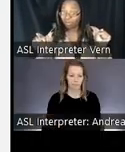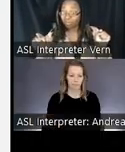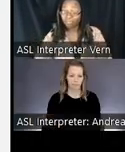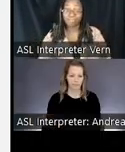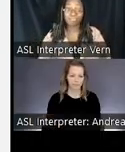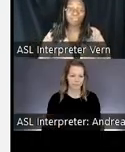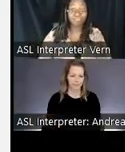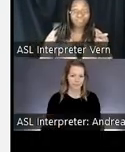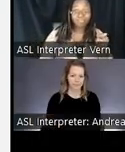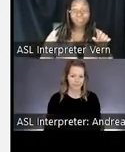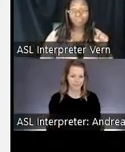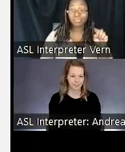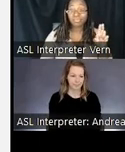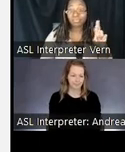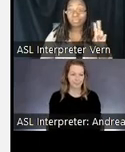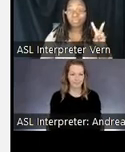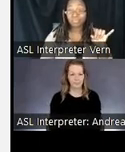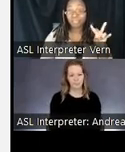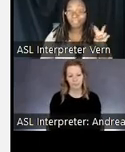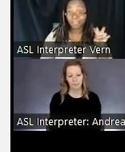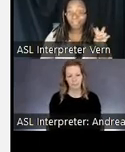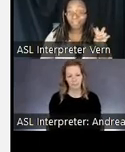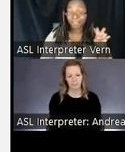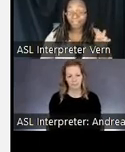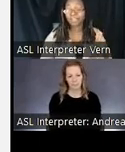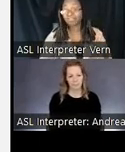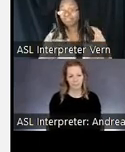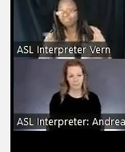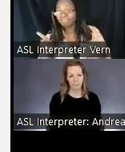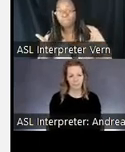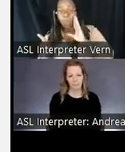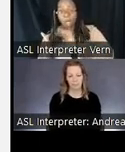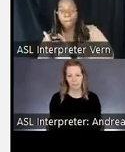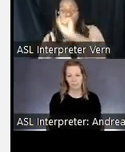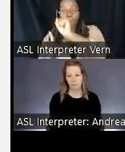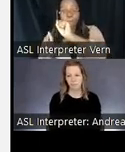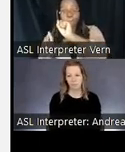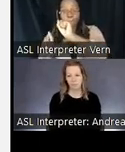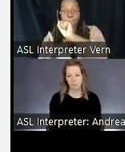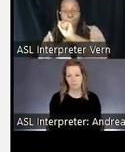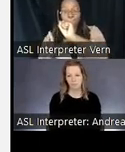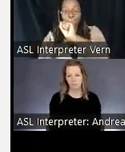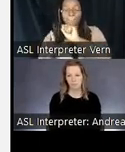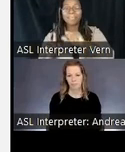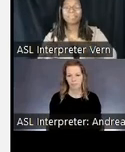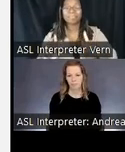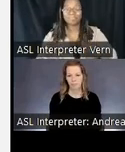survive a dangerous environment, whereas my job is to thrive in a supportive environment. And I want